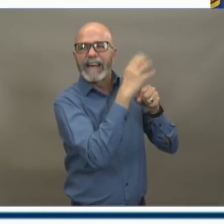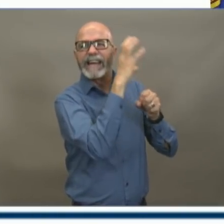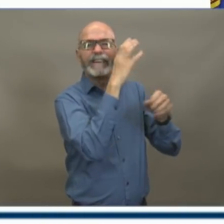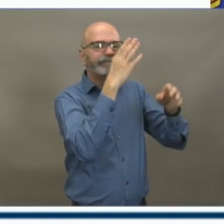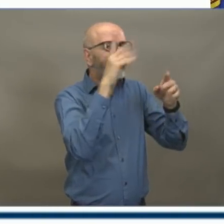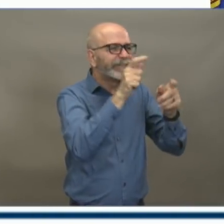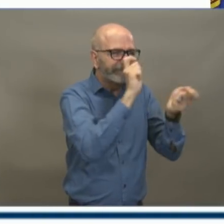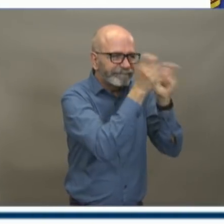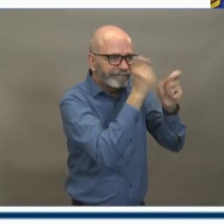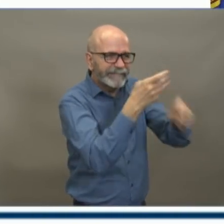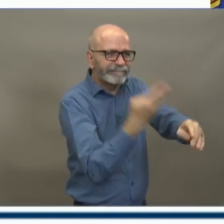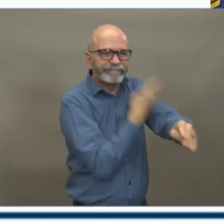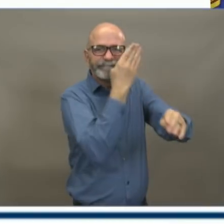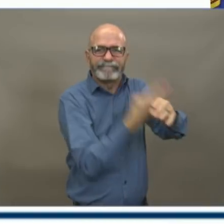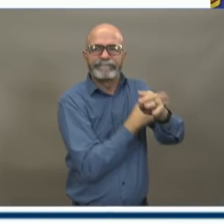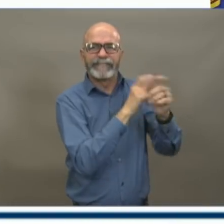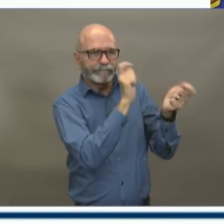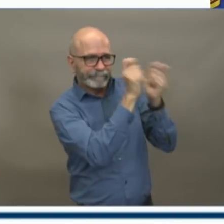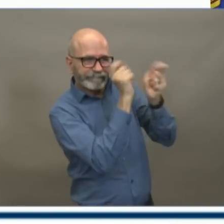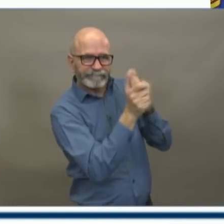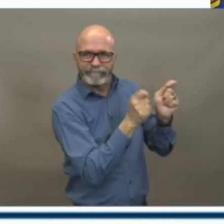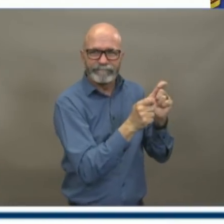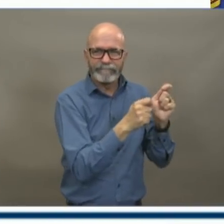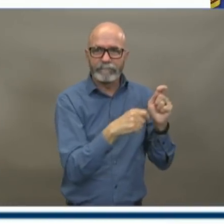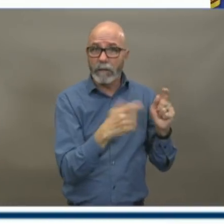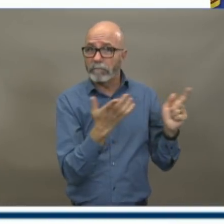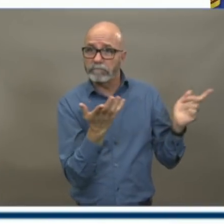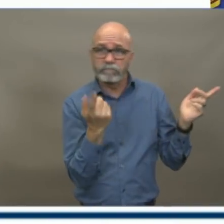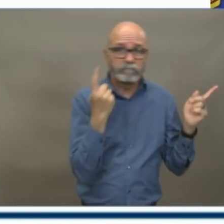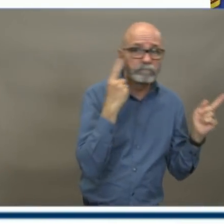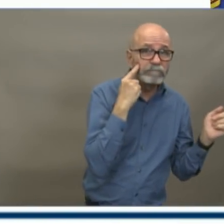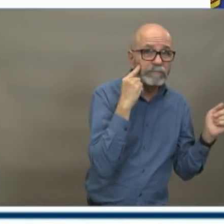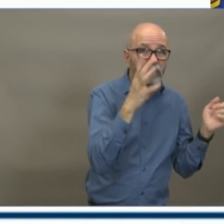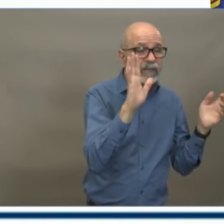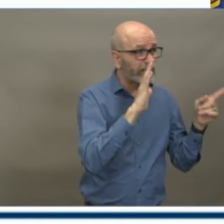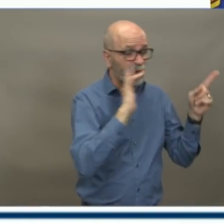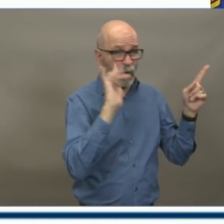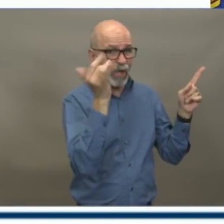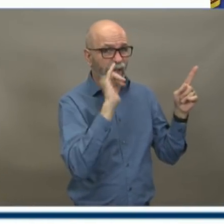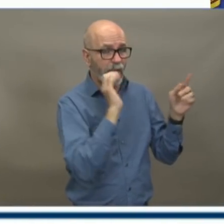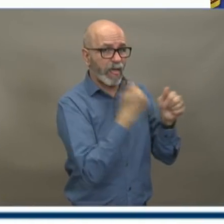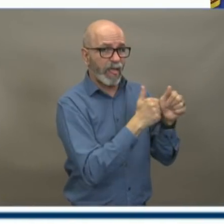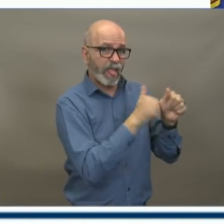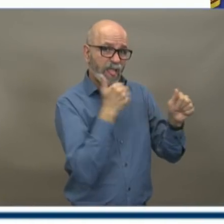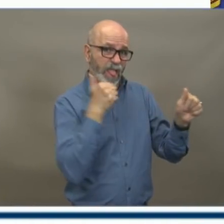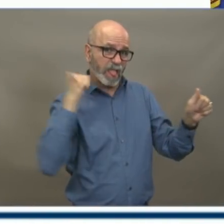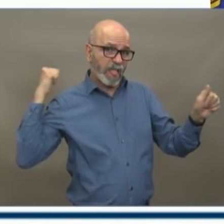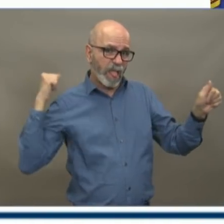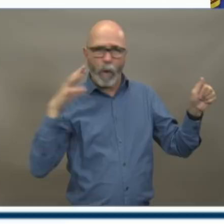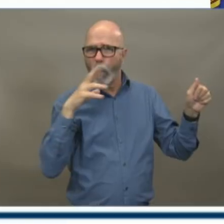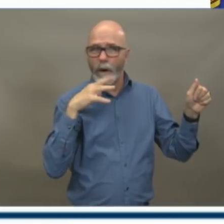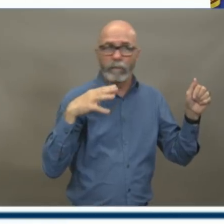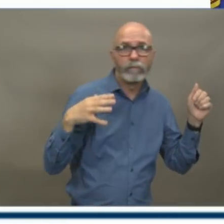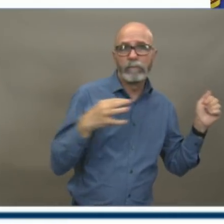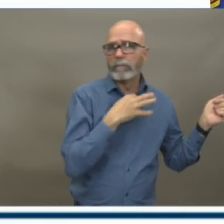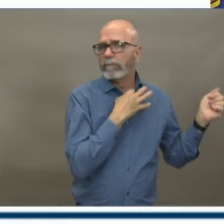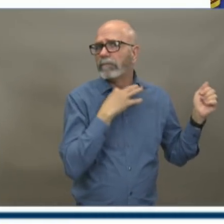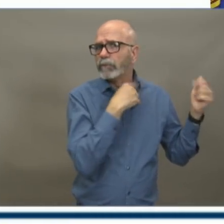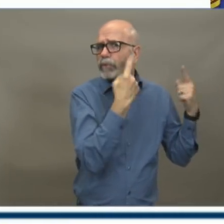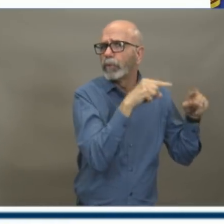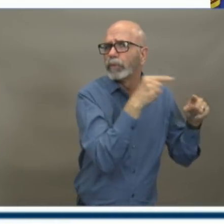we're hearing about a week. And once we get more supply, will we continue to distribute